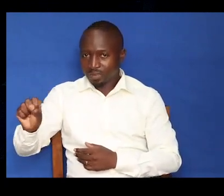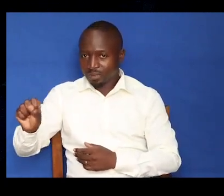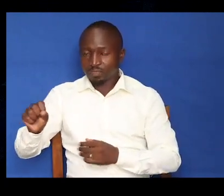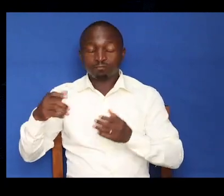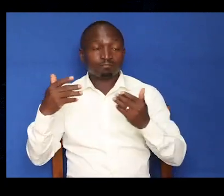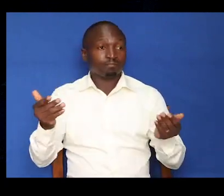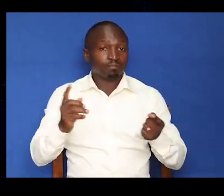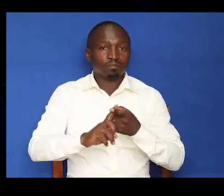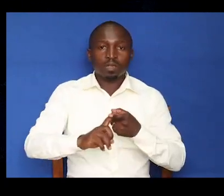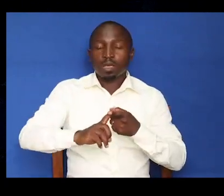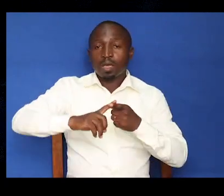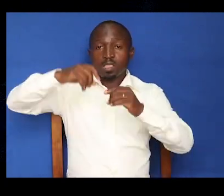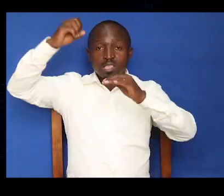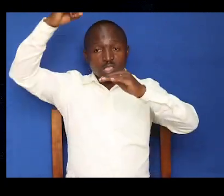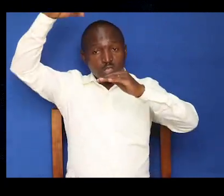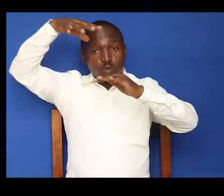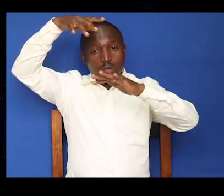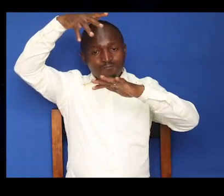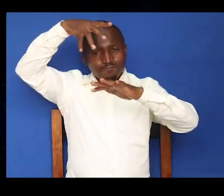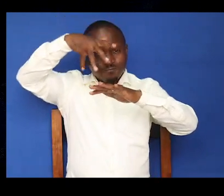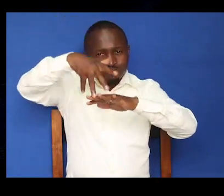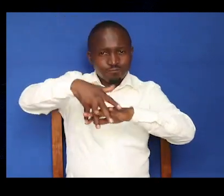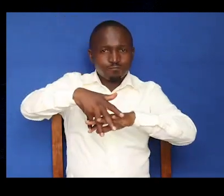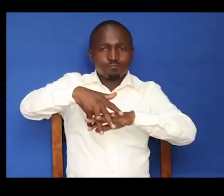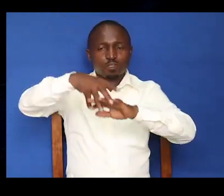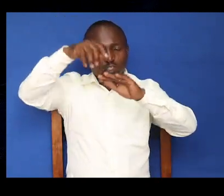sunlight penetration to the bottom of oceanic floor